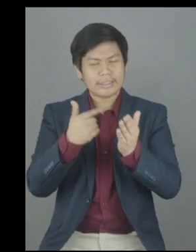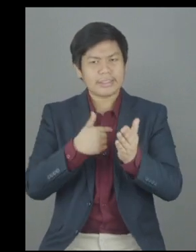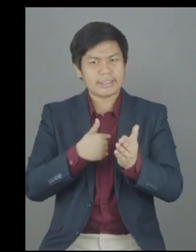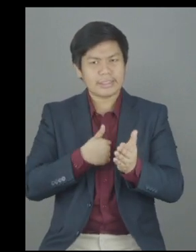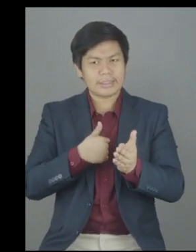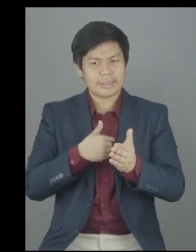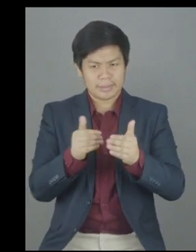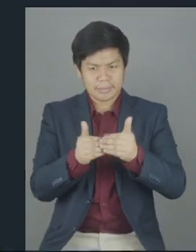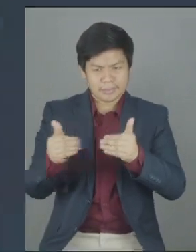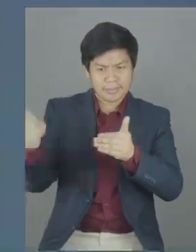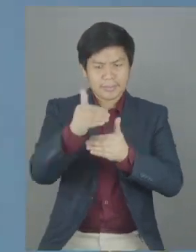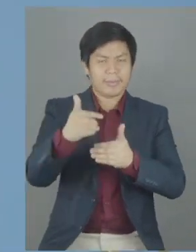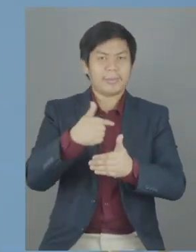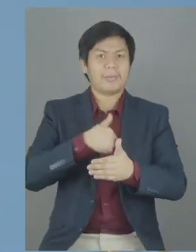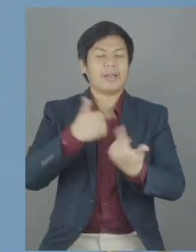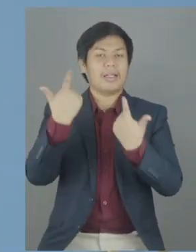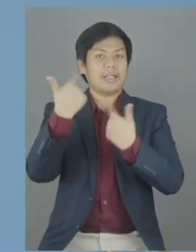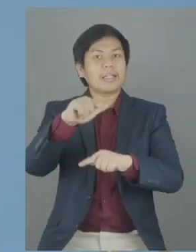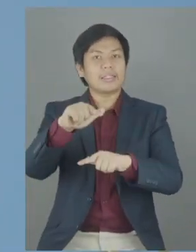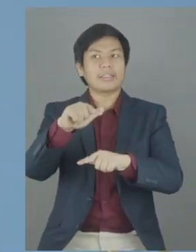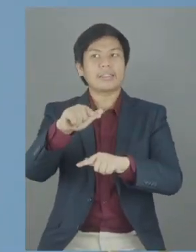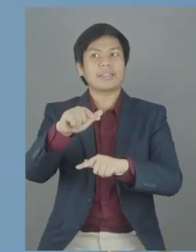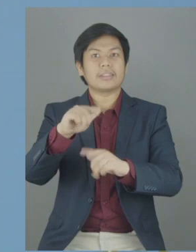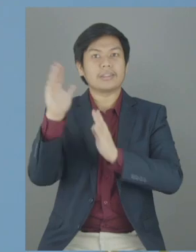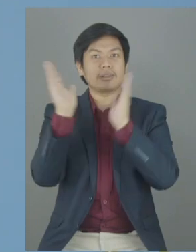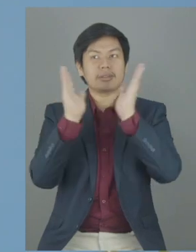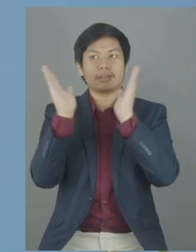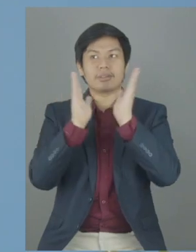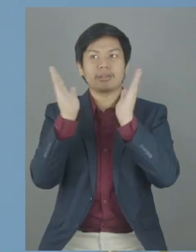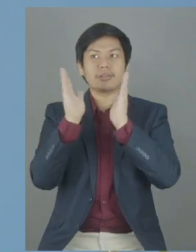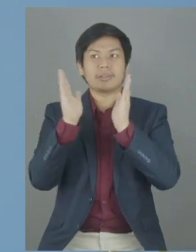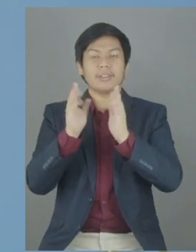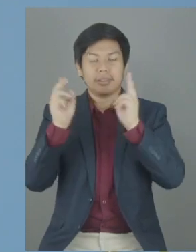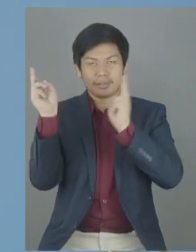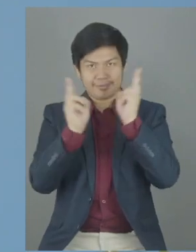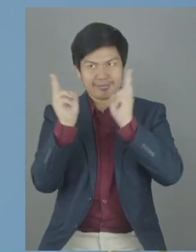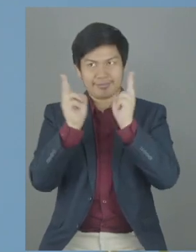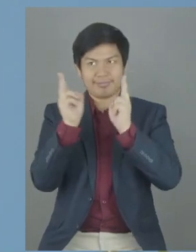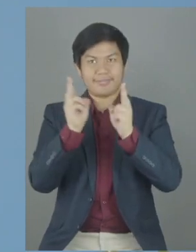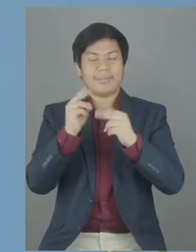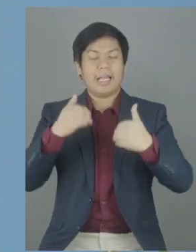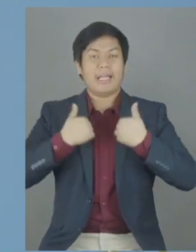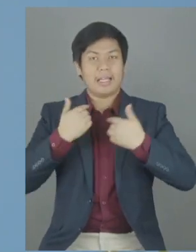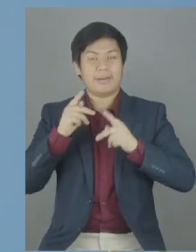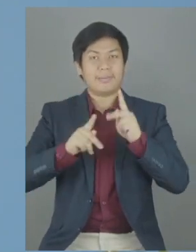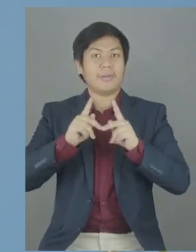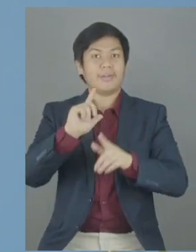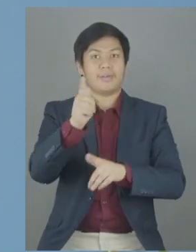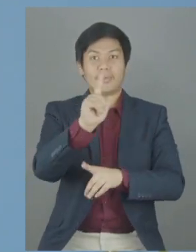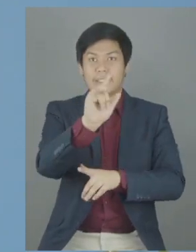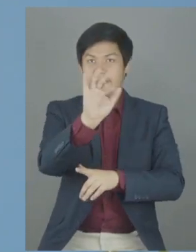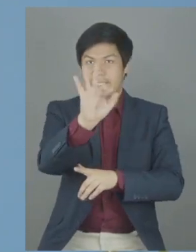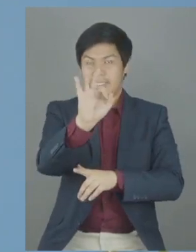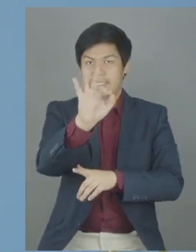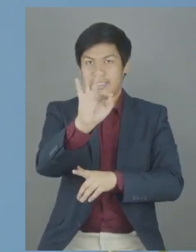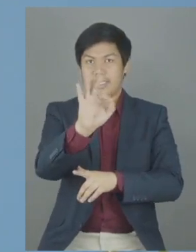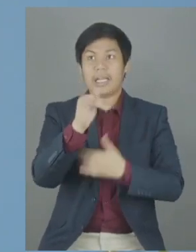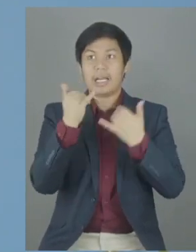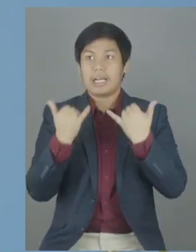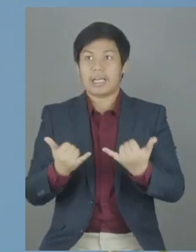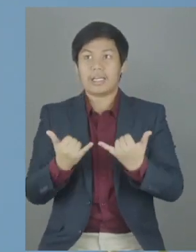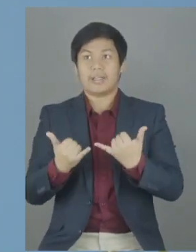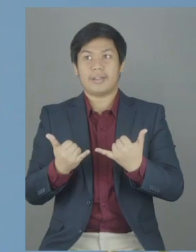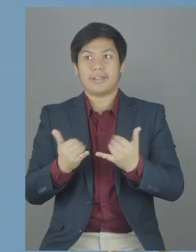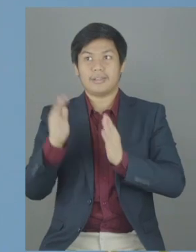own limitations. I started serving as an usher in youth life back in 2019, and now